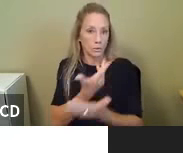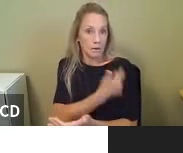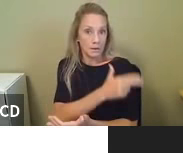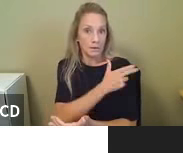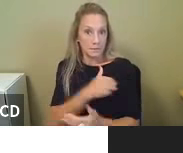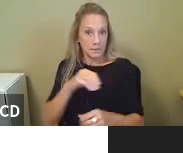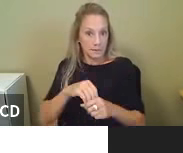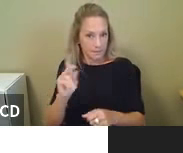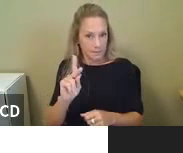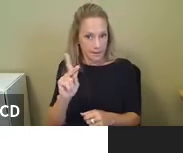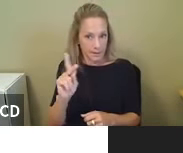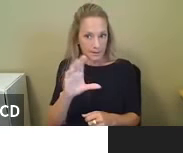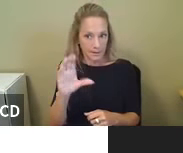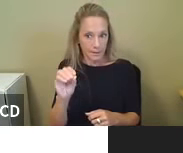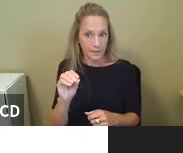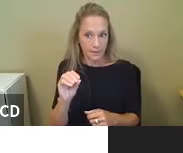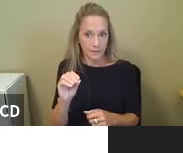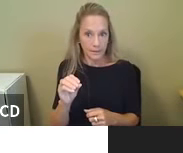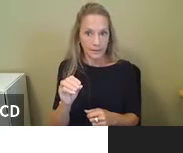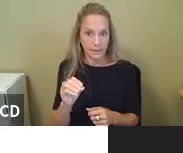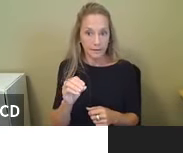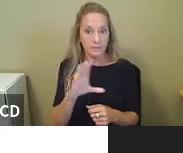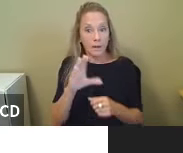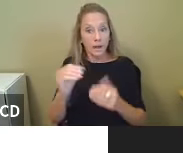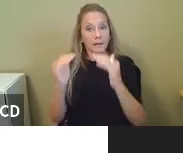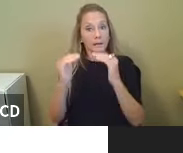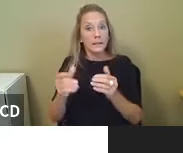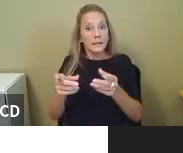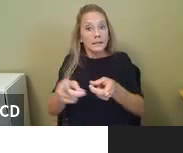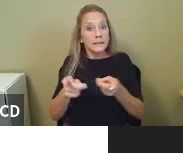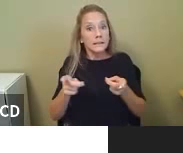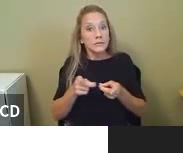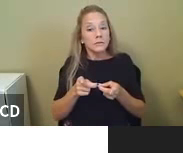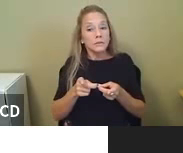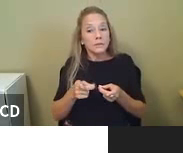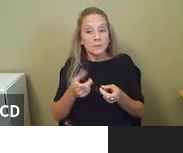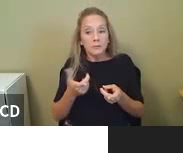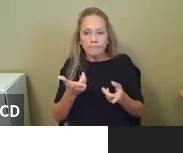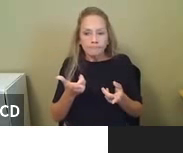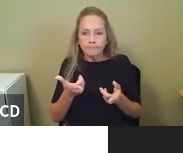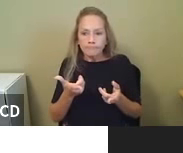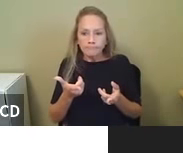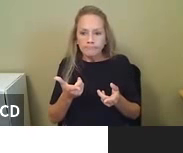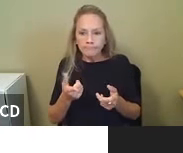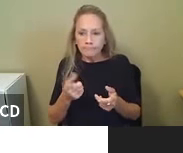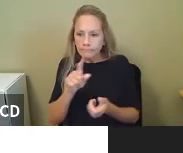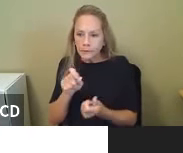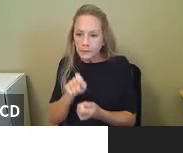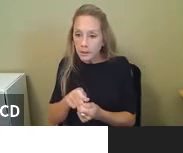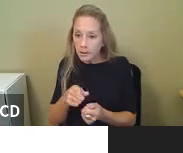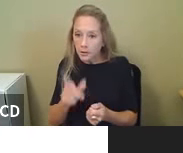Knox County, and the district it's unclear to see exactly where it's going to